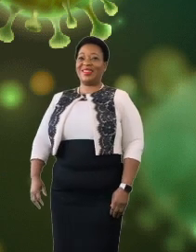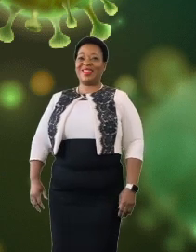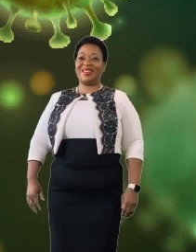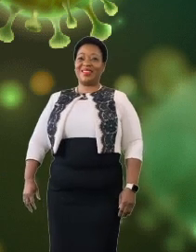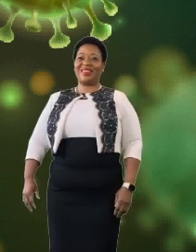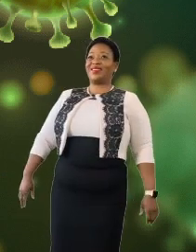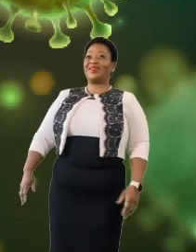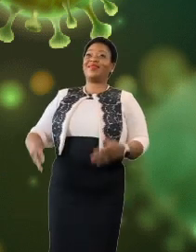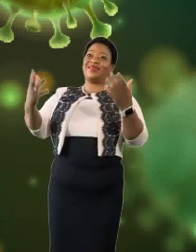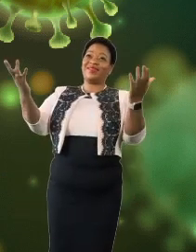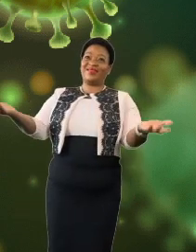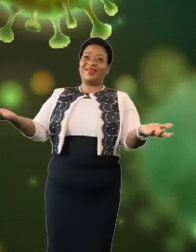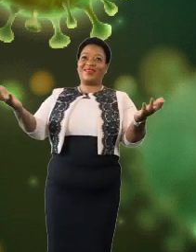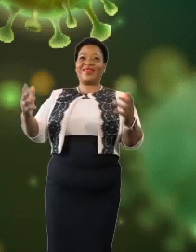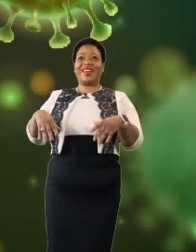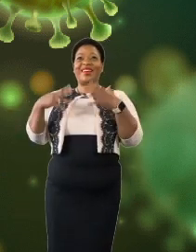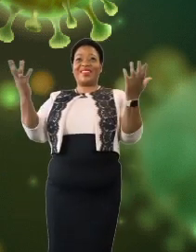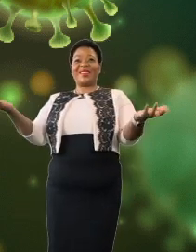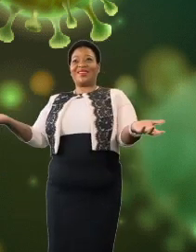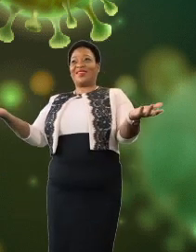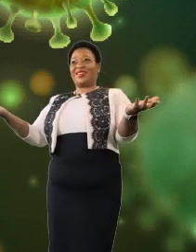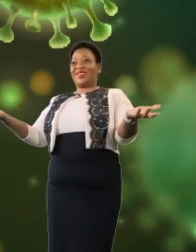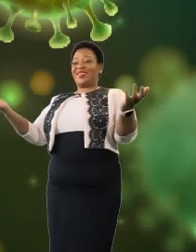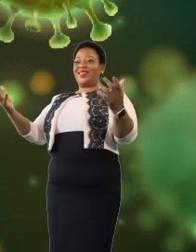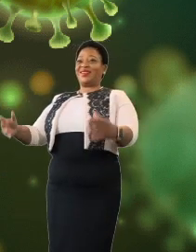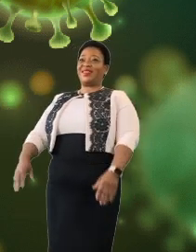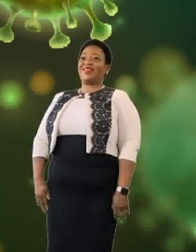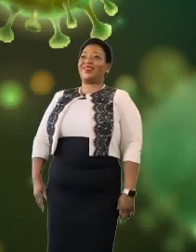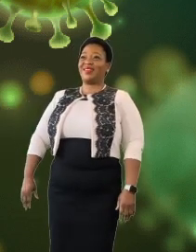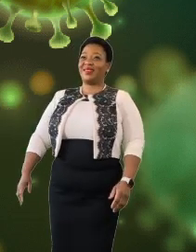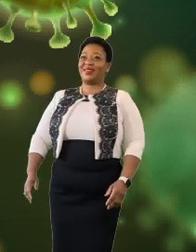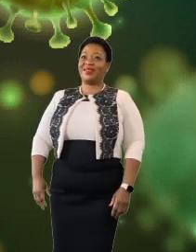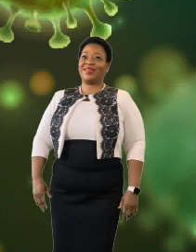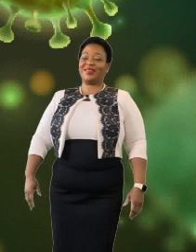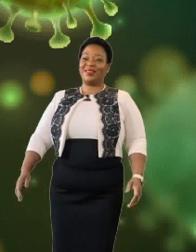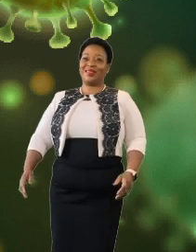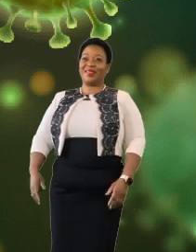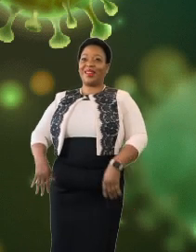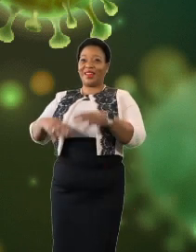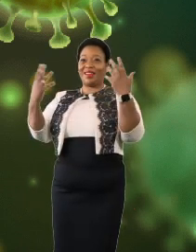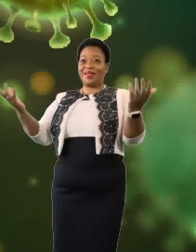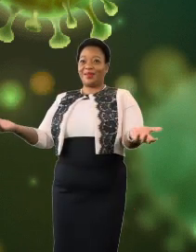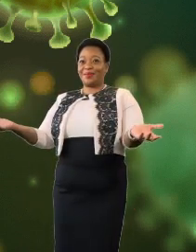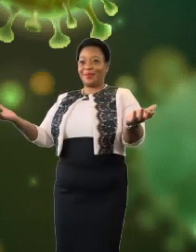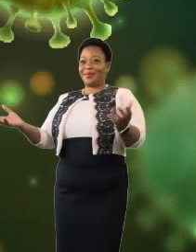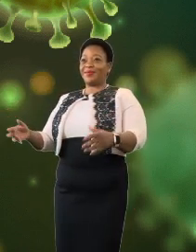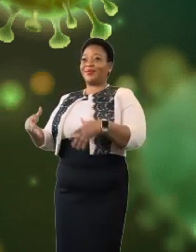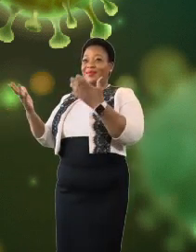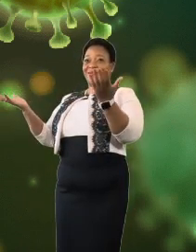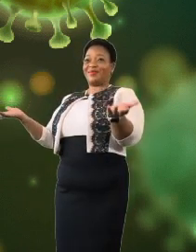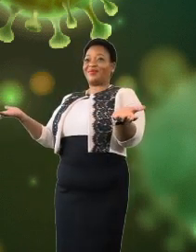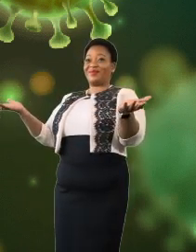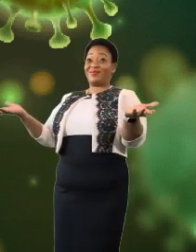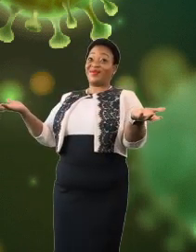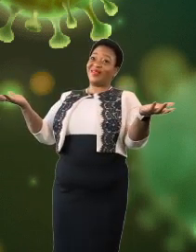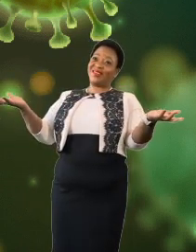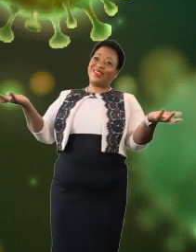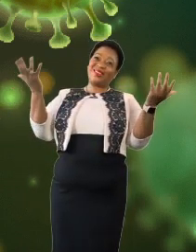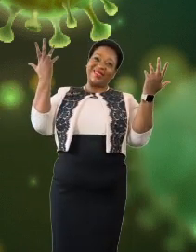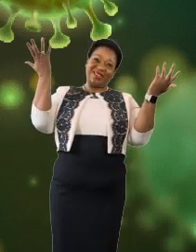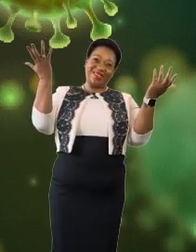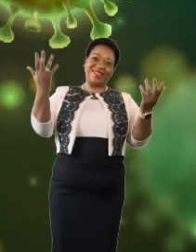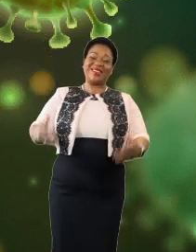the authorities themselves to be able to deliver at the pace and at the intensity that we want